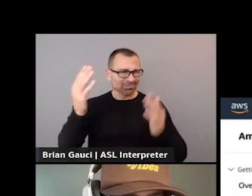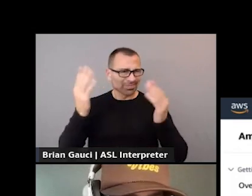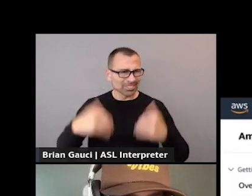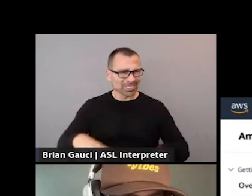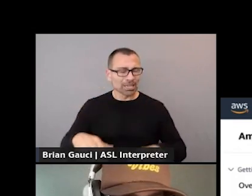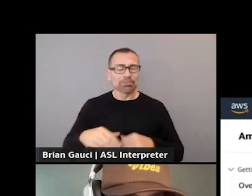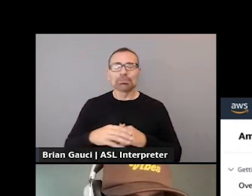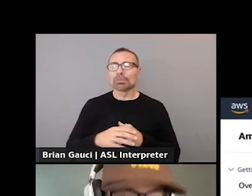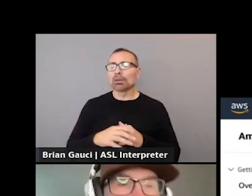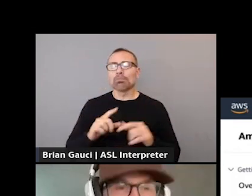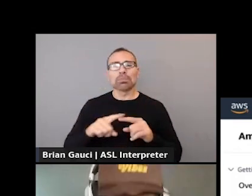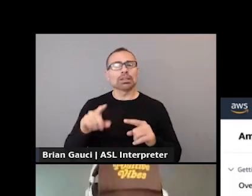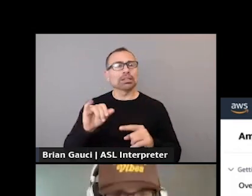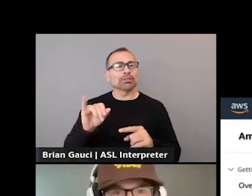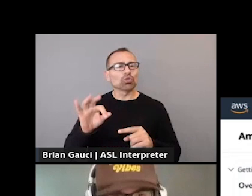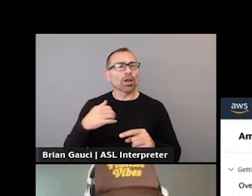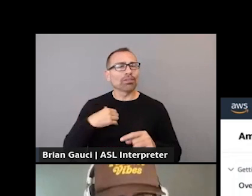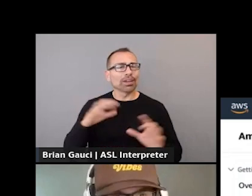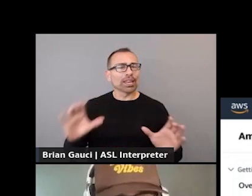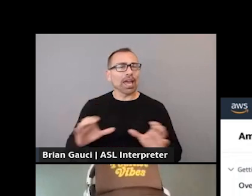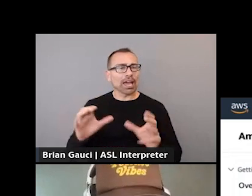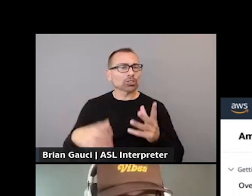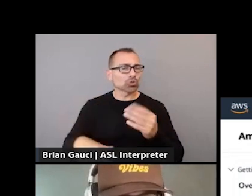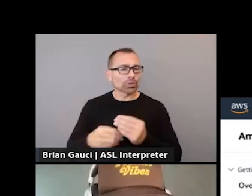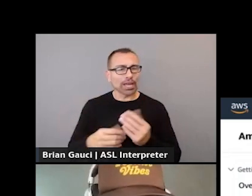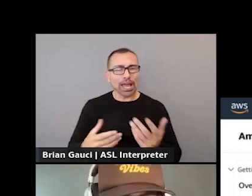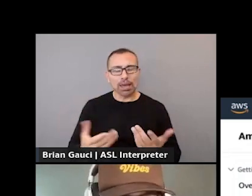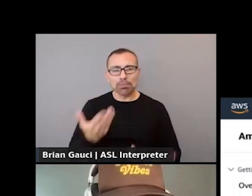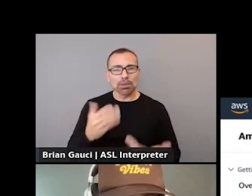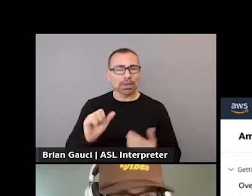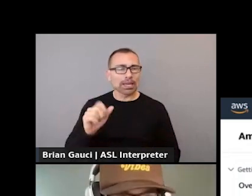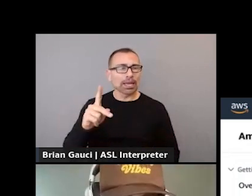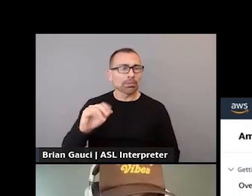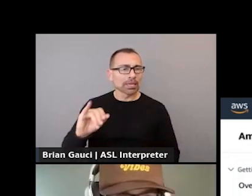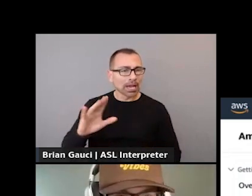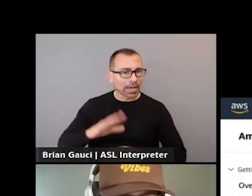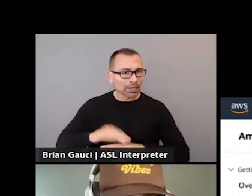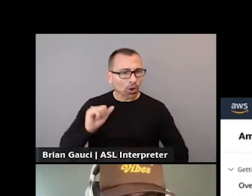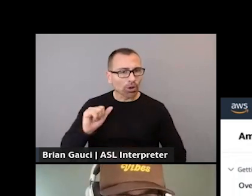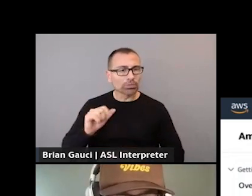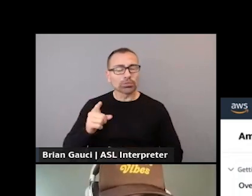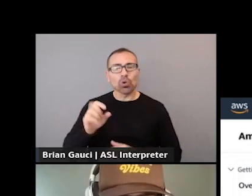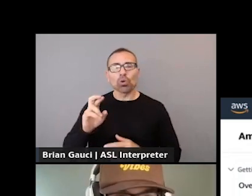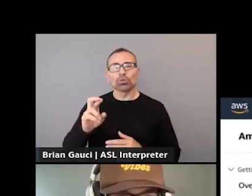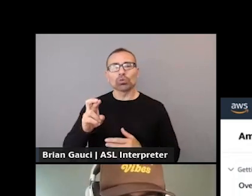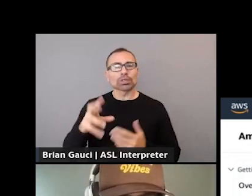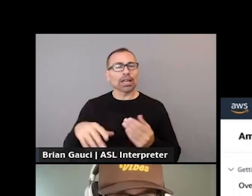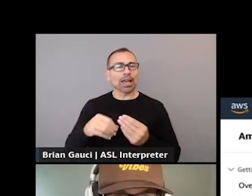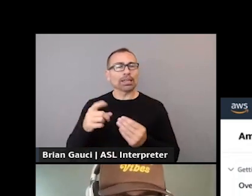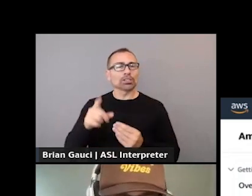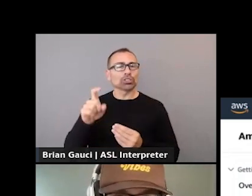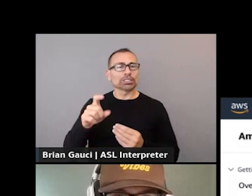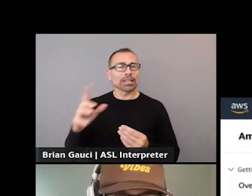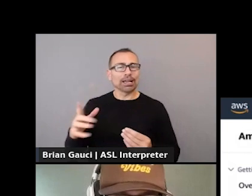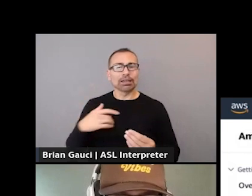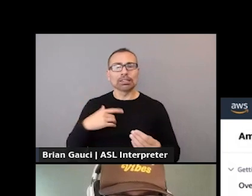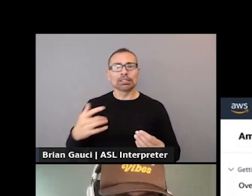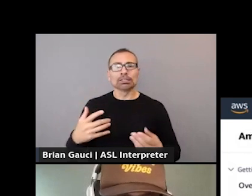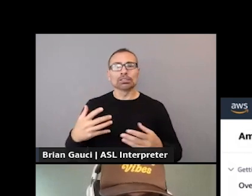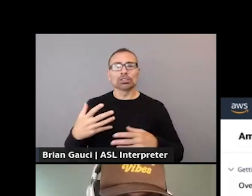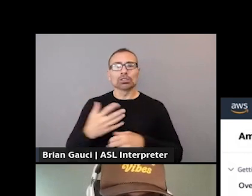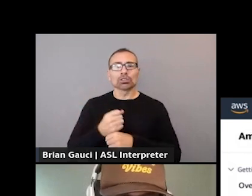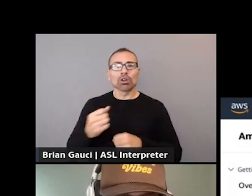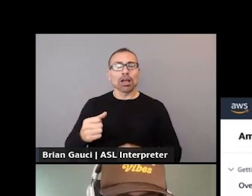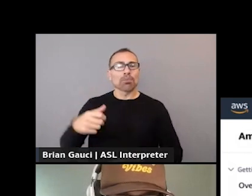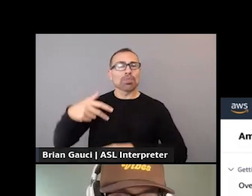action that you want to add, like you want an API call to be added, you can add that over here. You just have to wrap the Lambda API in a